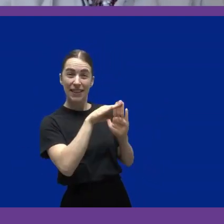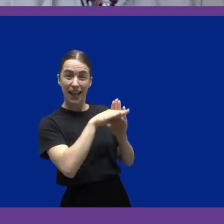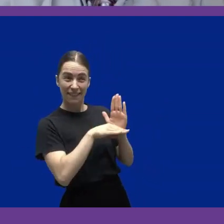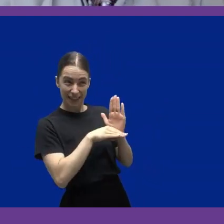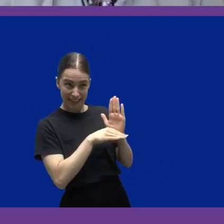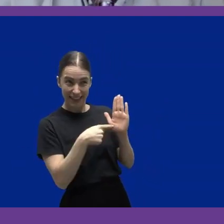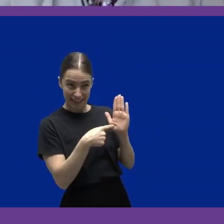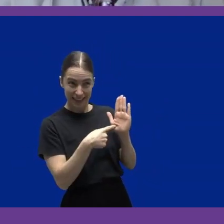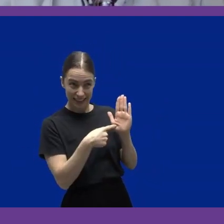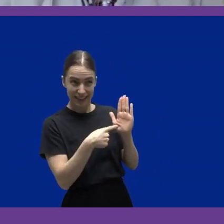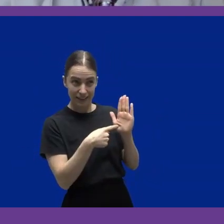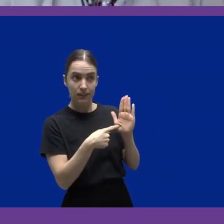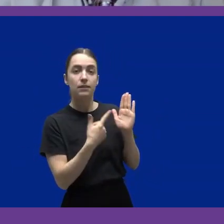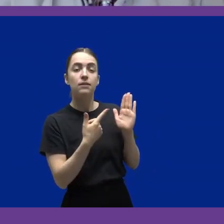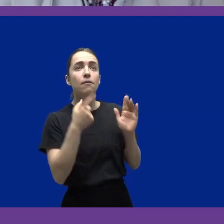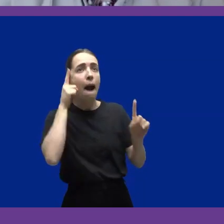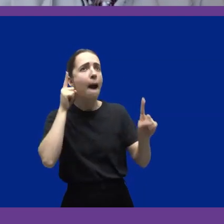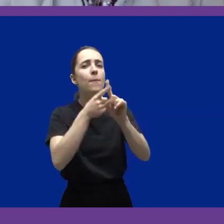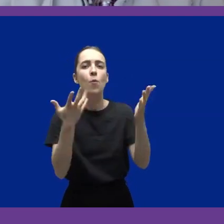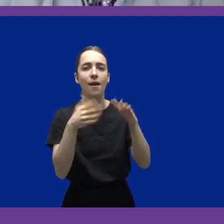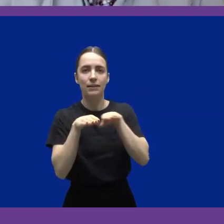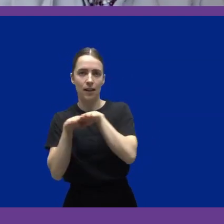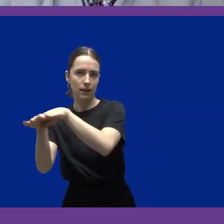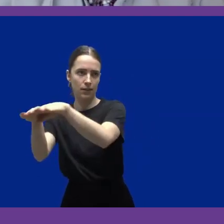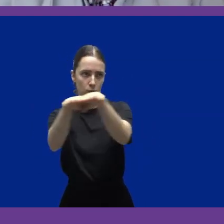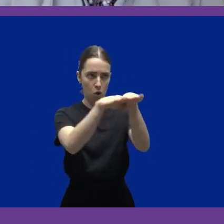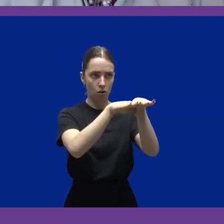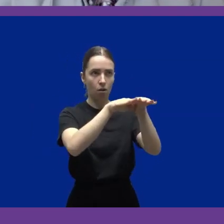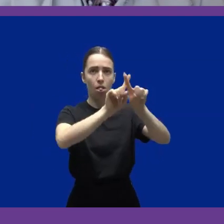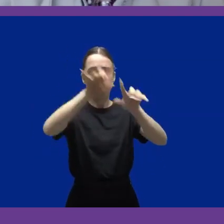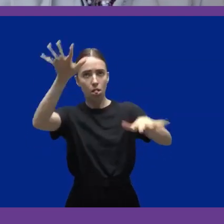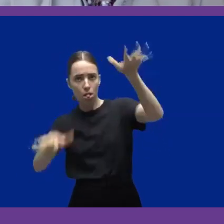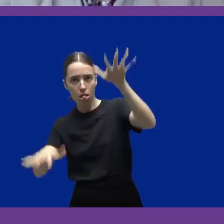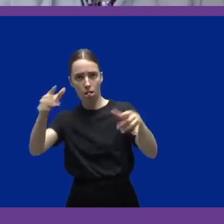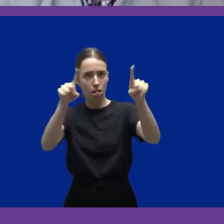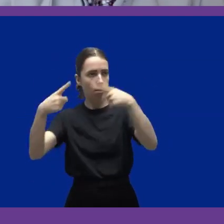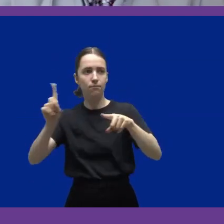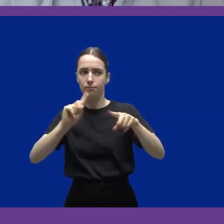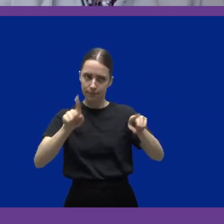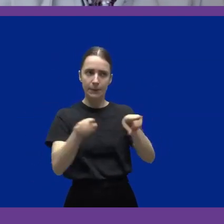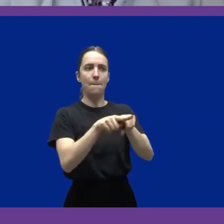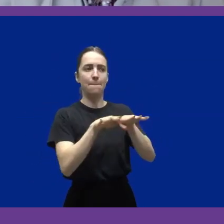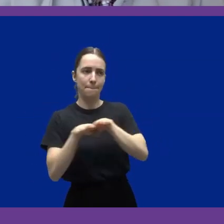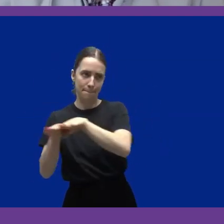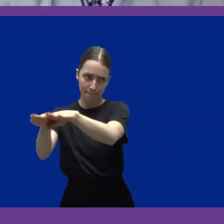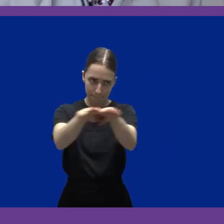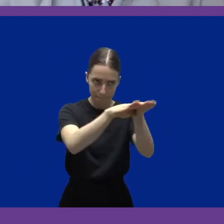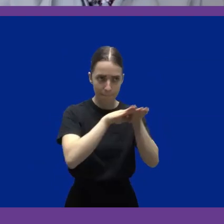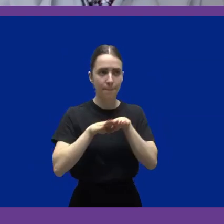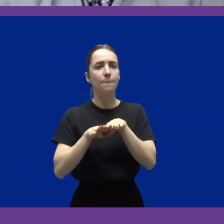a landmark directive because it's improving the access of products and services for all